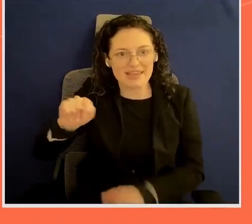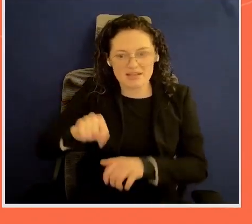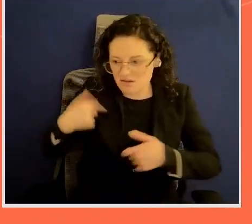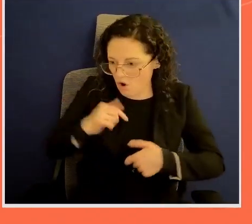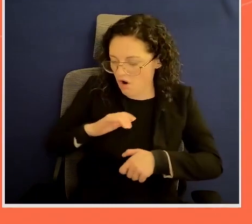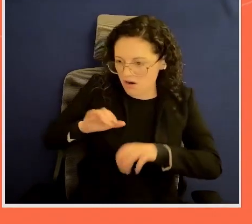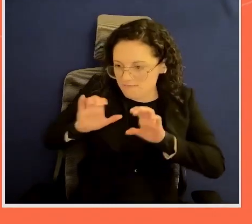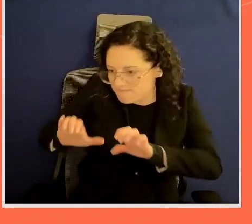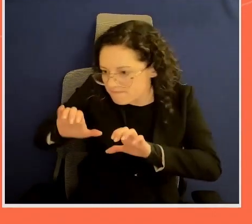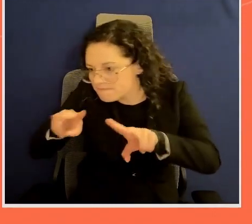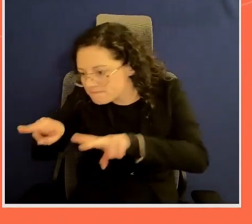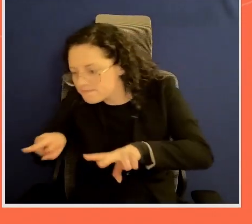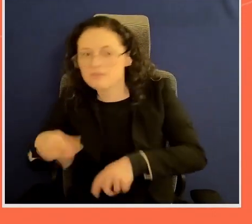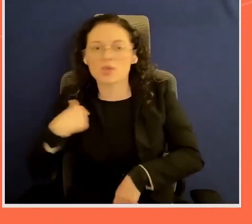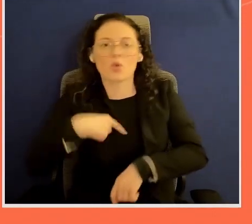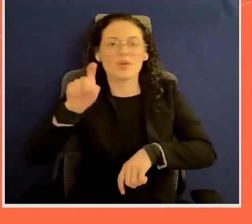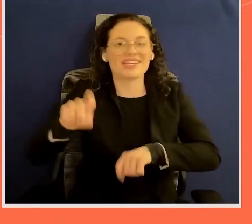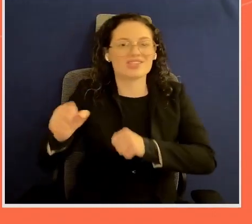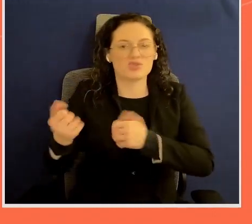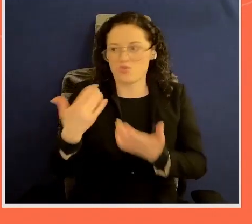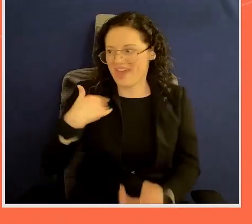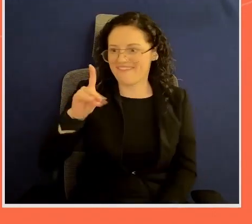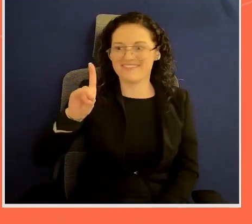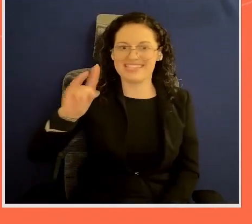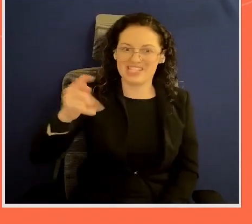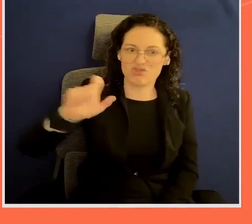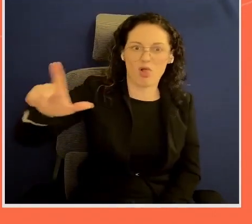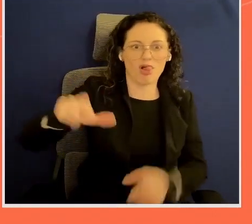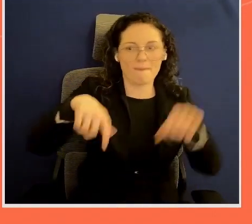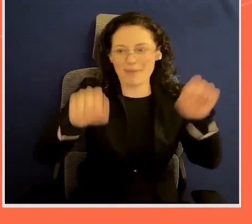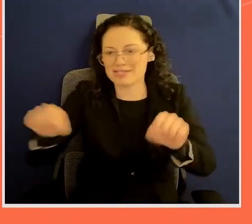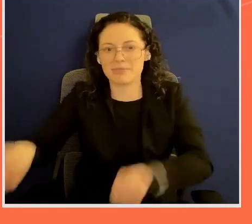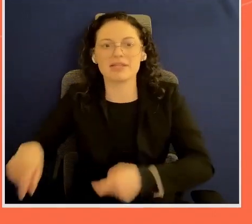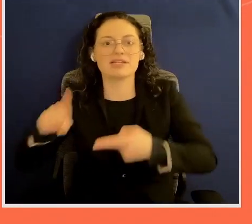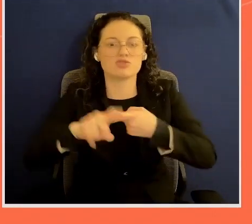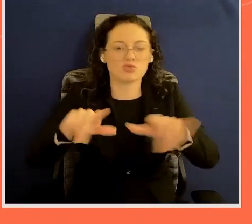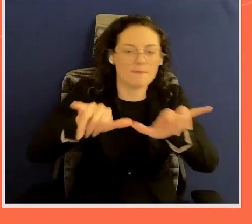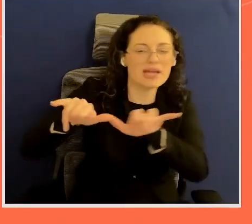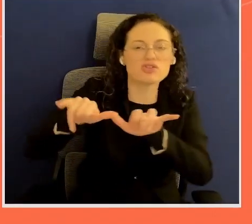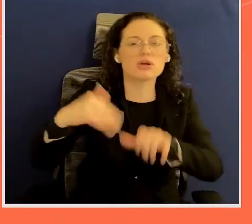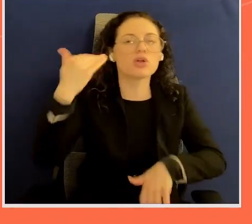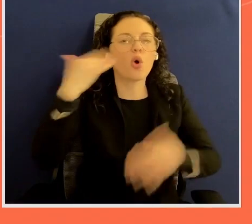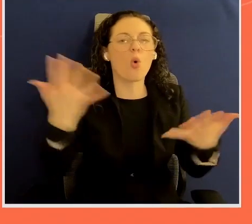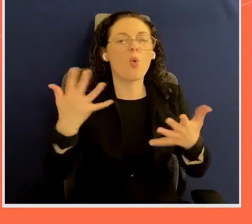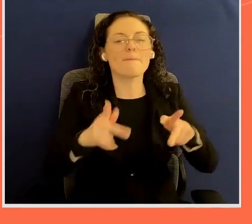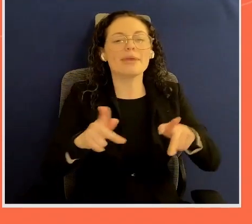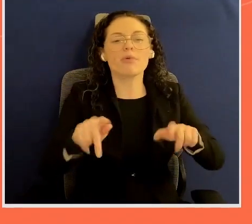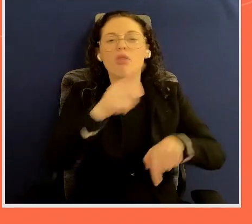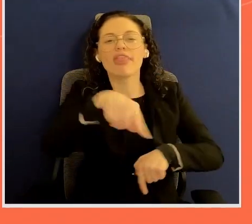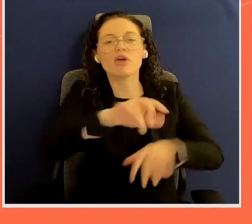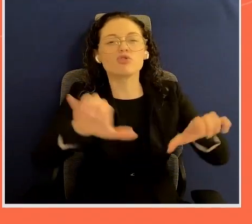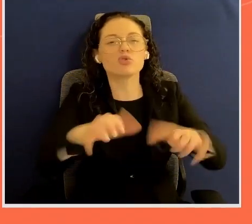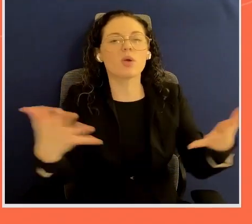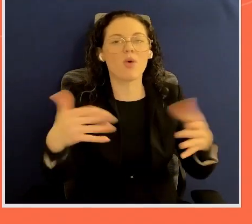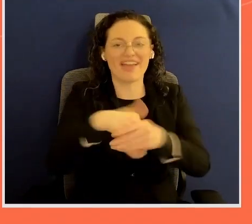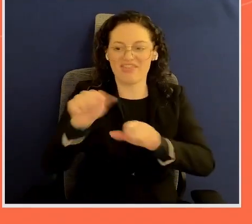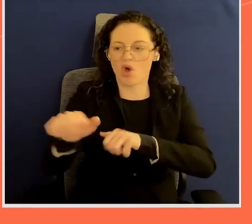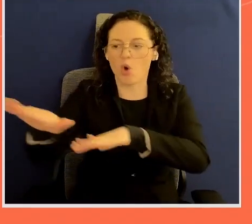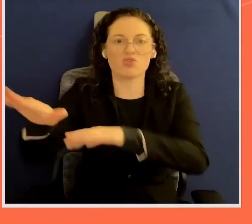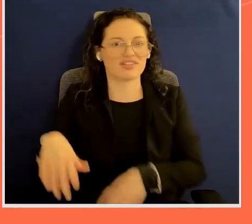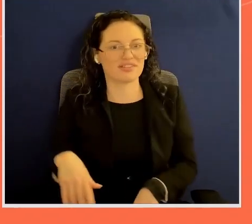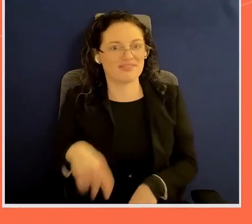crisis. We need the full-throated voice of the island states, particularly, because you speak with